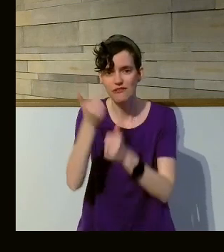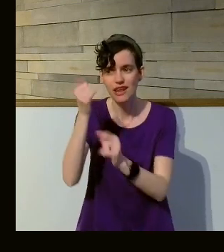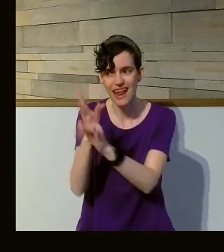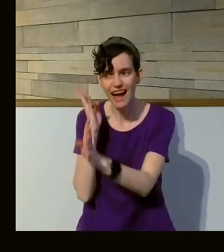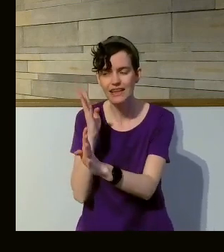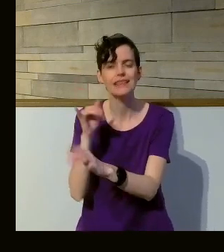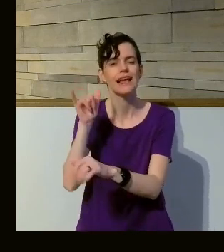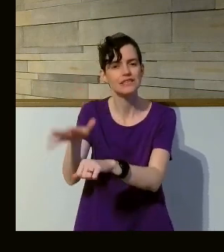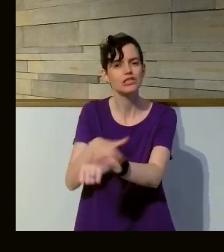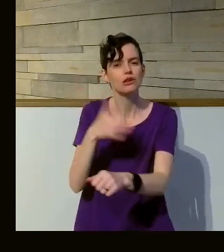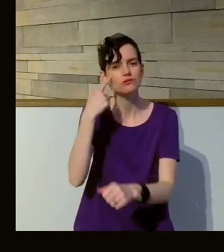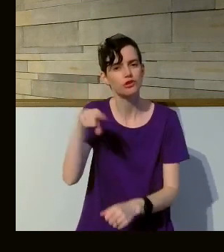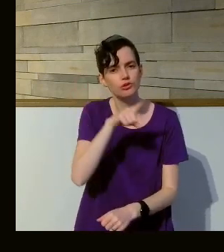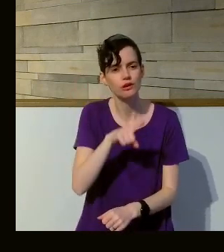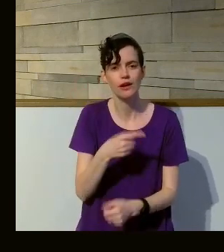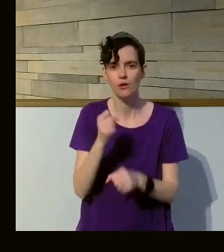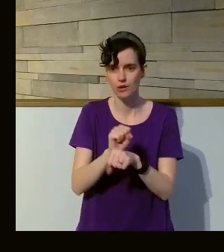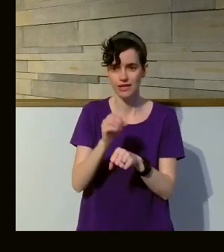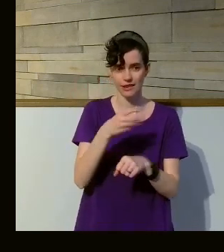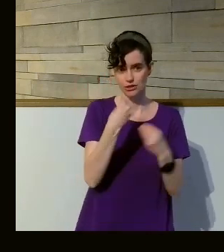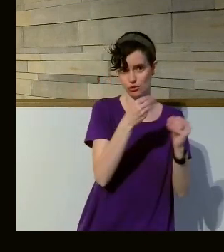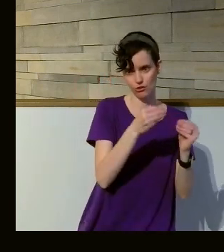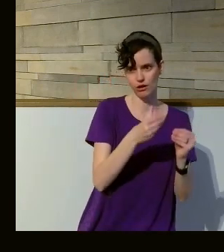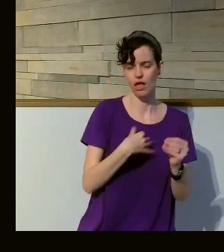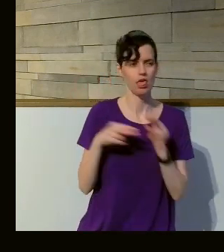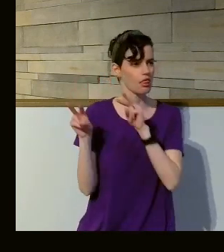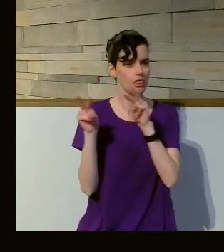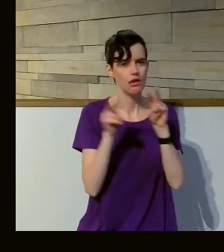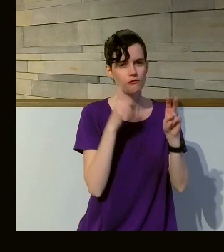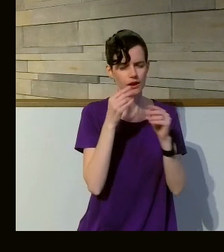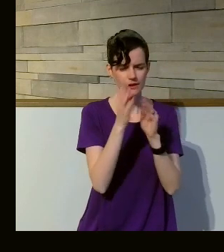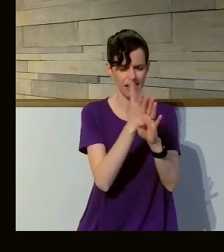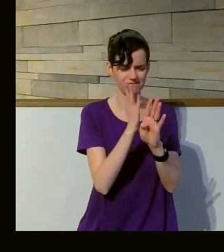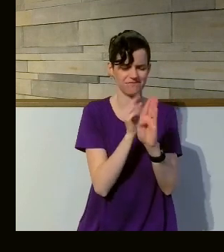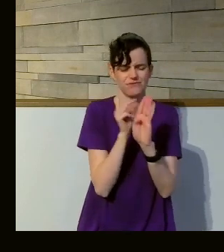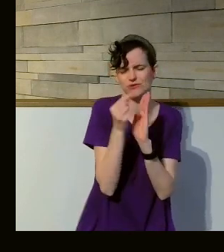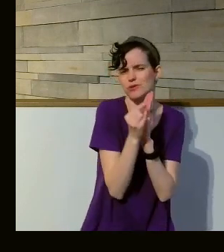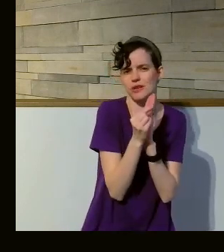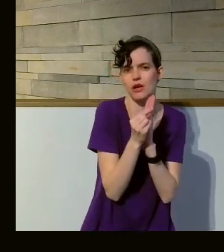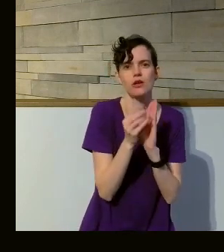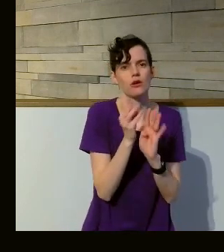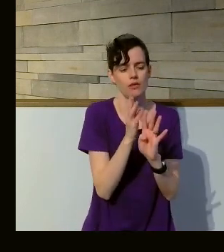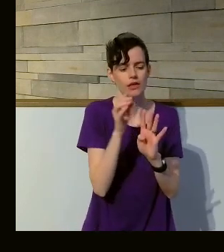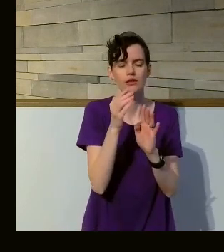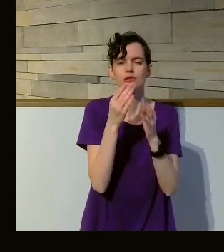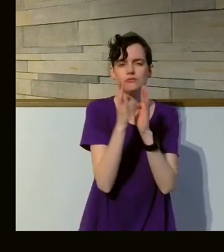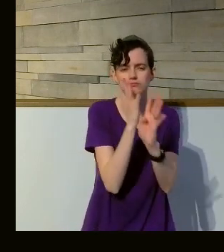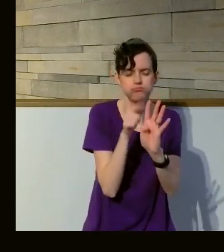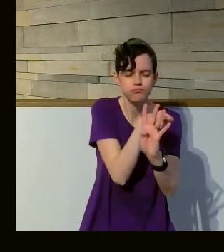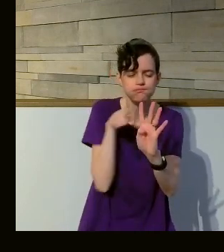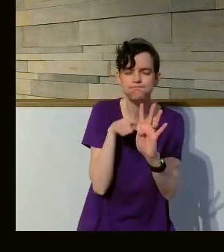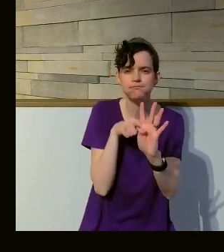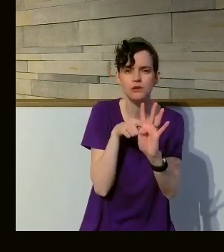slowest, because it works for me at the store. I don't know why. I still look. I look for the shortest line. Silly me. It's the shortest line. It's going to